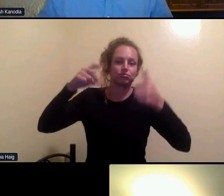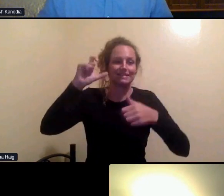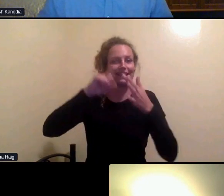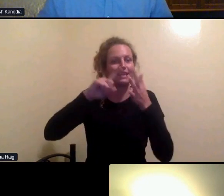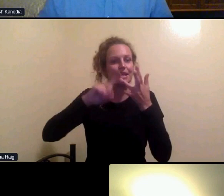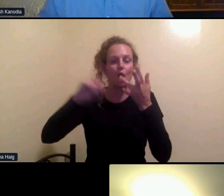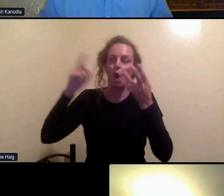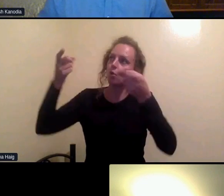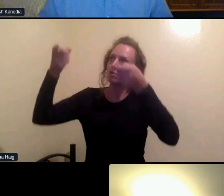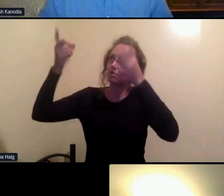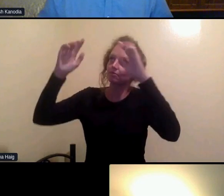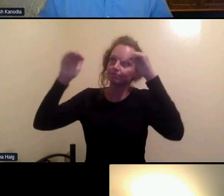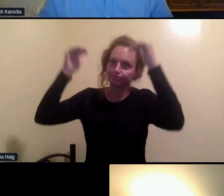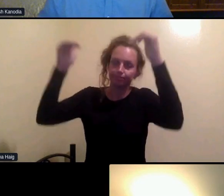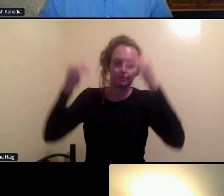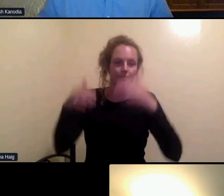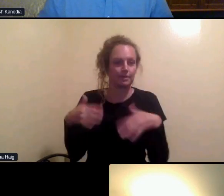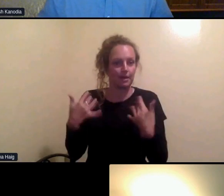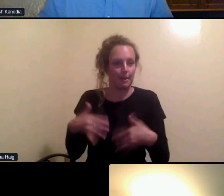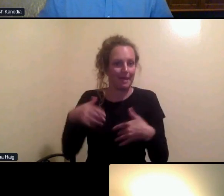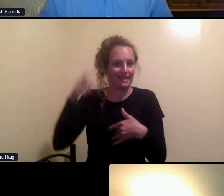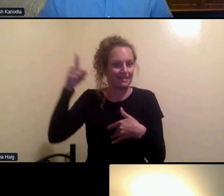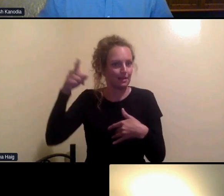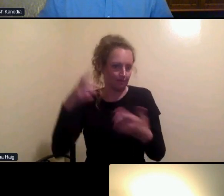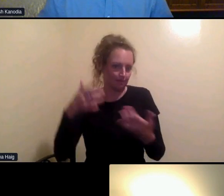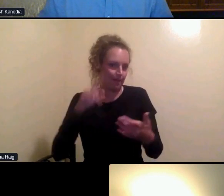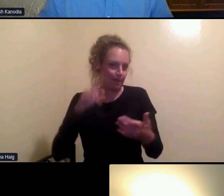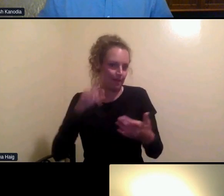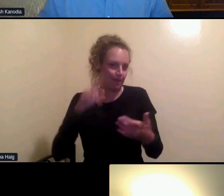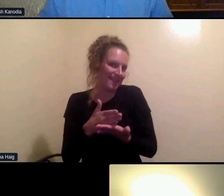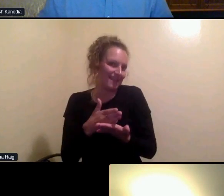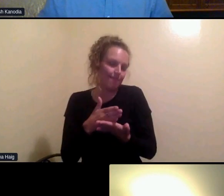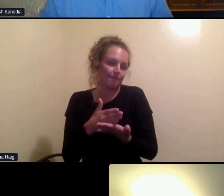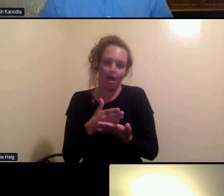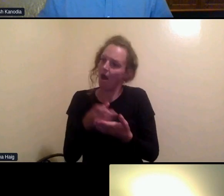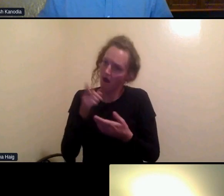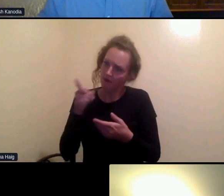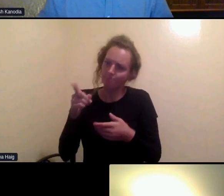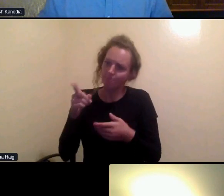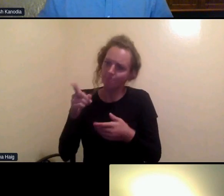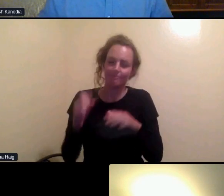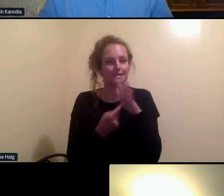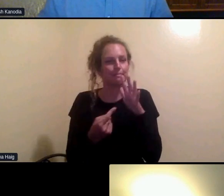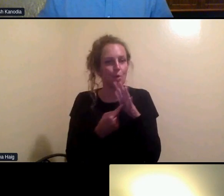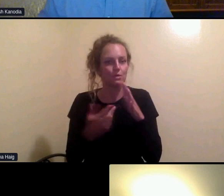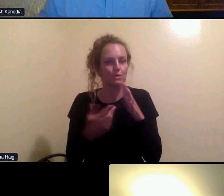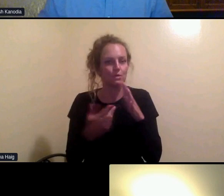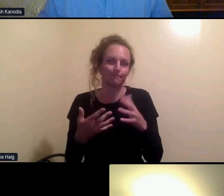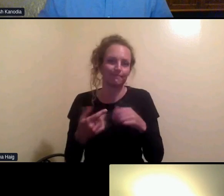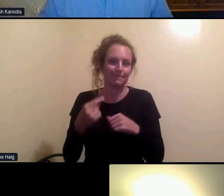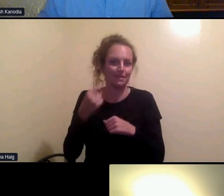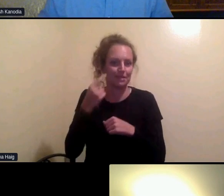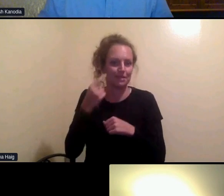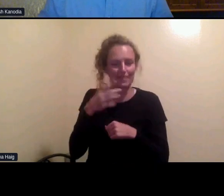this is important, we just need to do that stuff. So I think there's a little part of me that needs to get over that as well and go, these are questions people are still being asked on a really